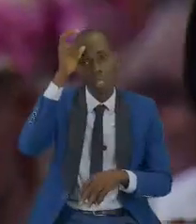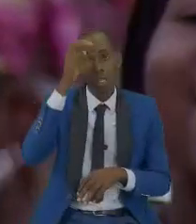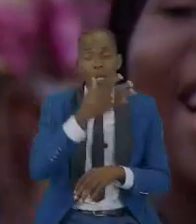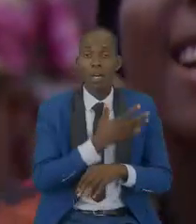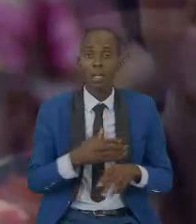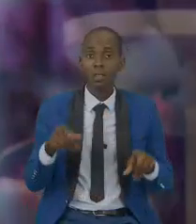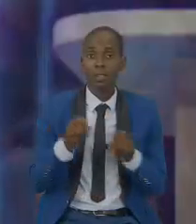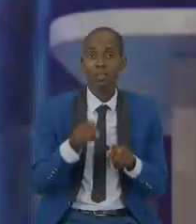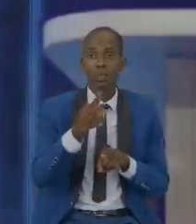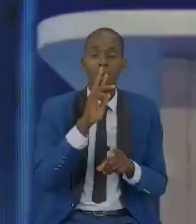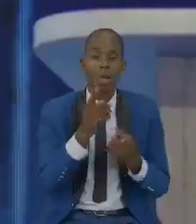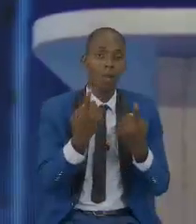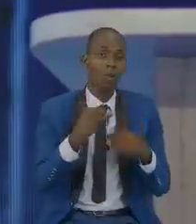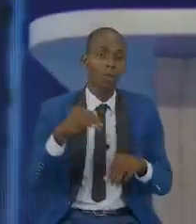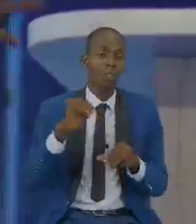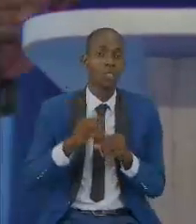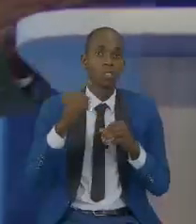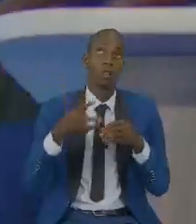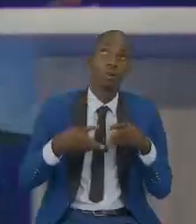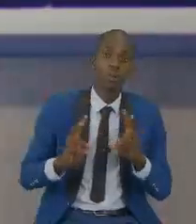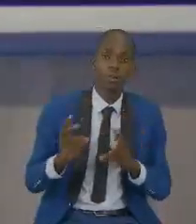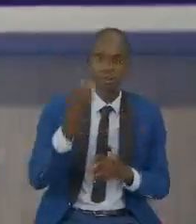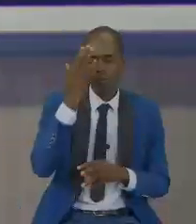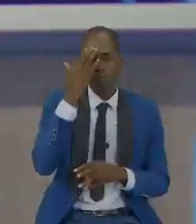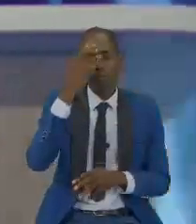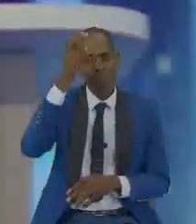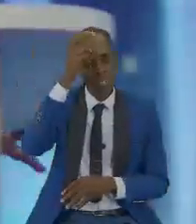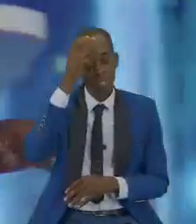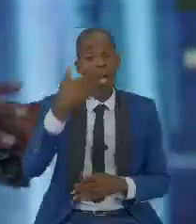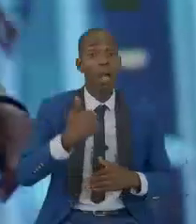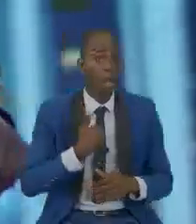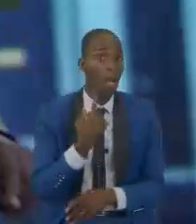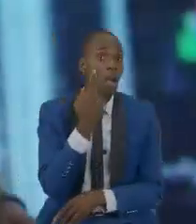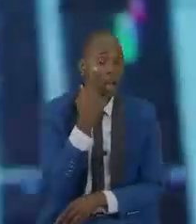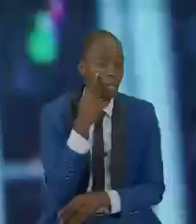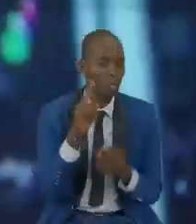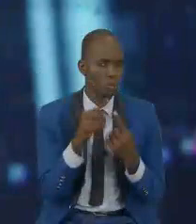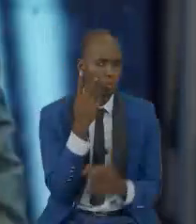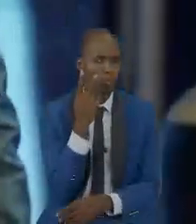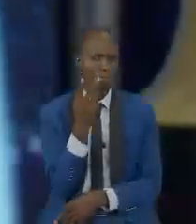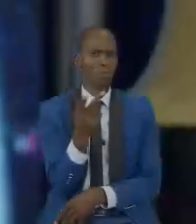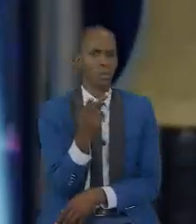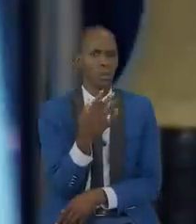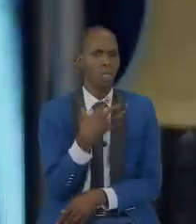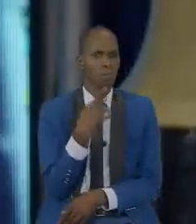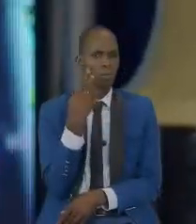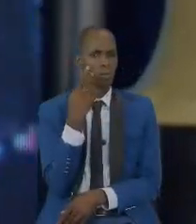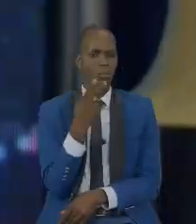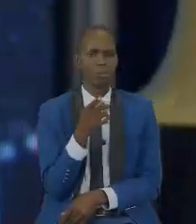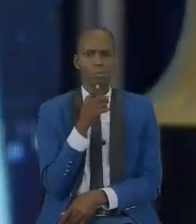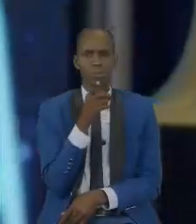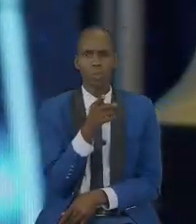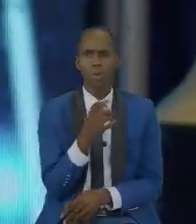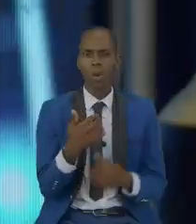are coming in the way, you know, Satan has eyes to see you, and he will see that you have been